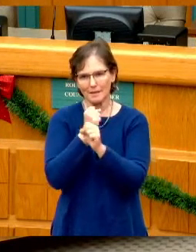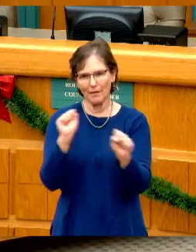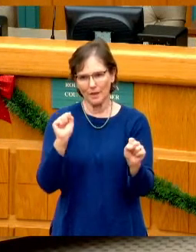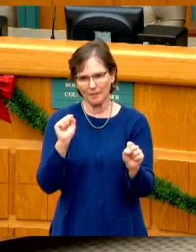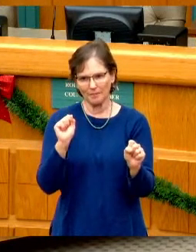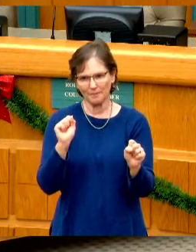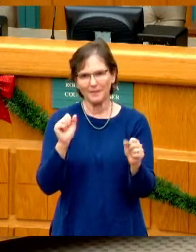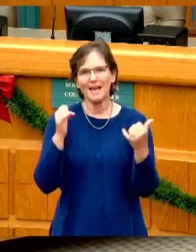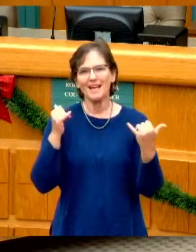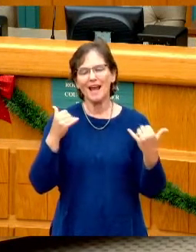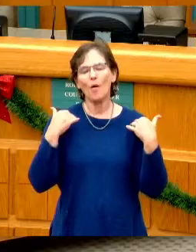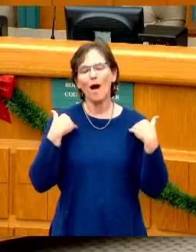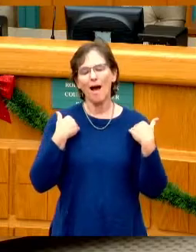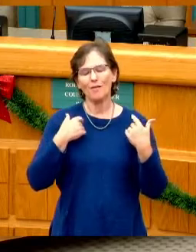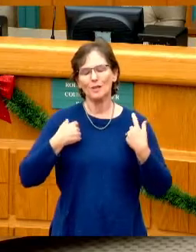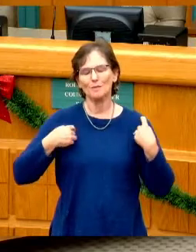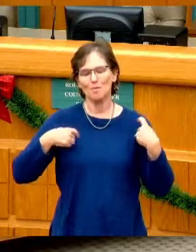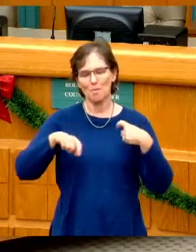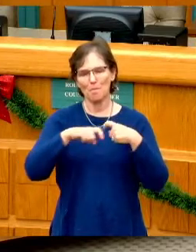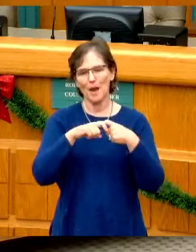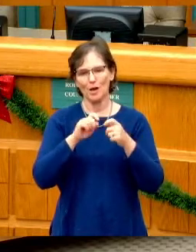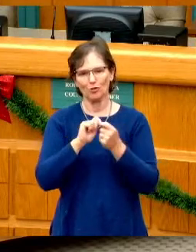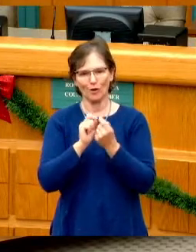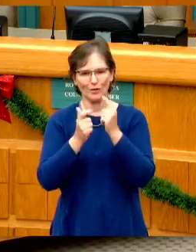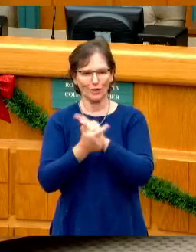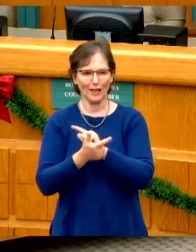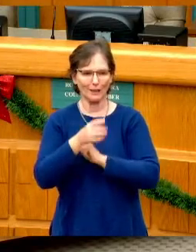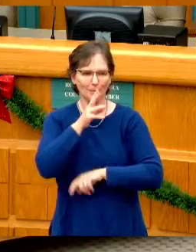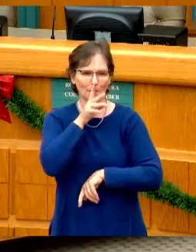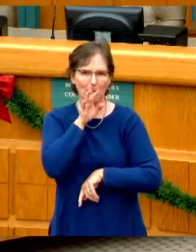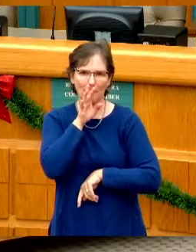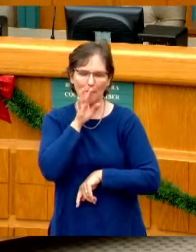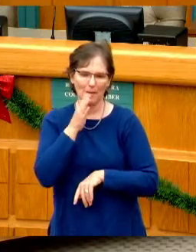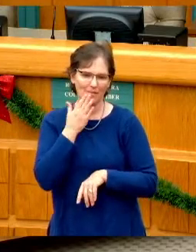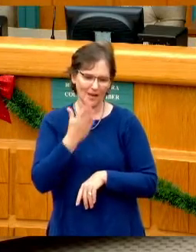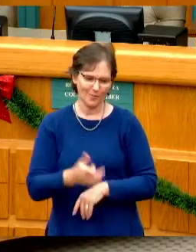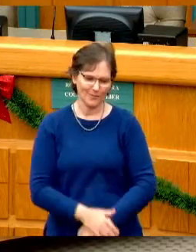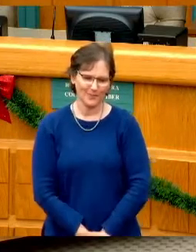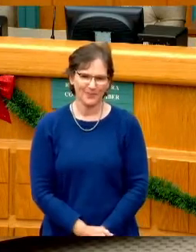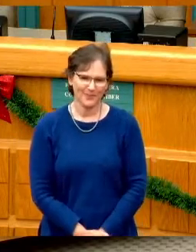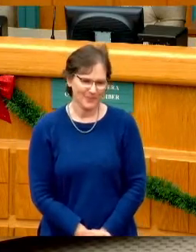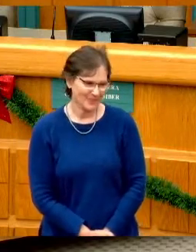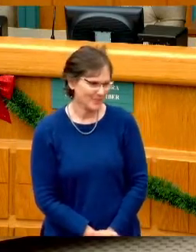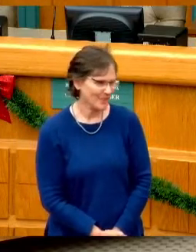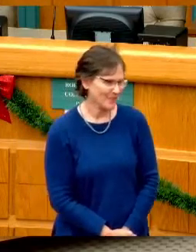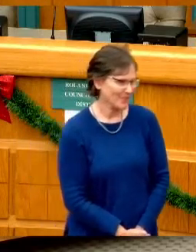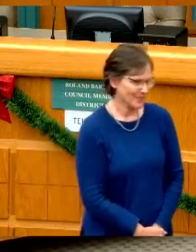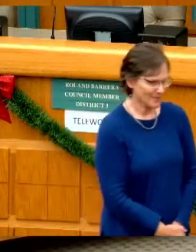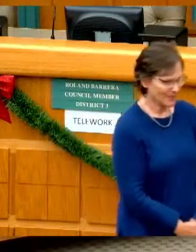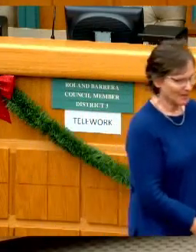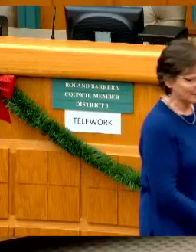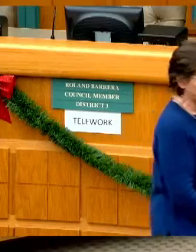El día de hoy se reportan 110 casos positivos al coronavirus. 2.125 casos aún están activos.